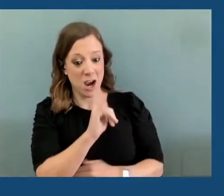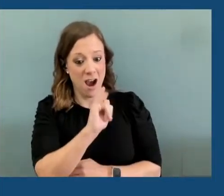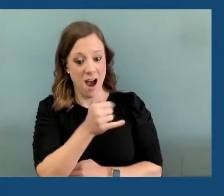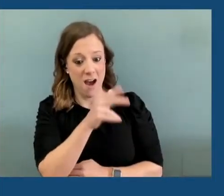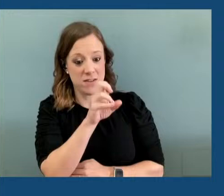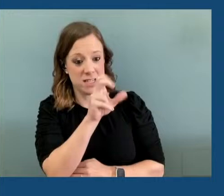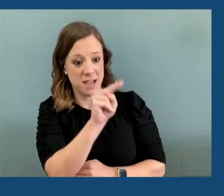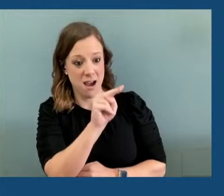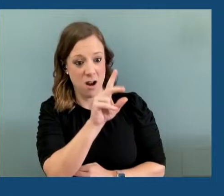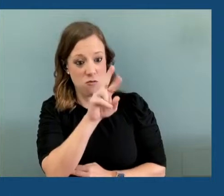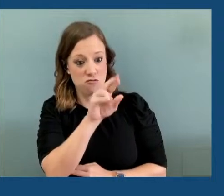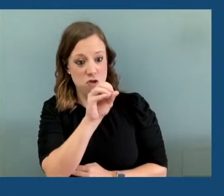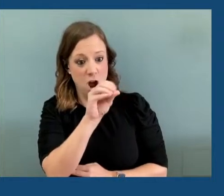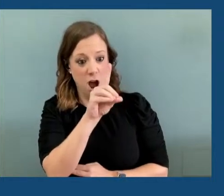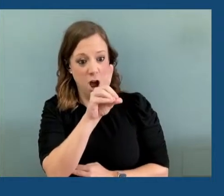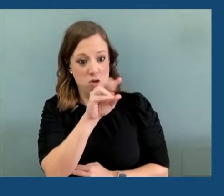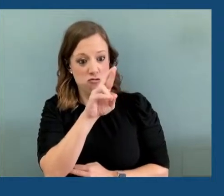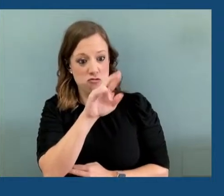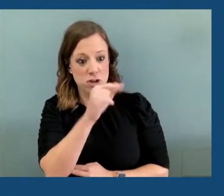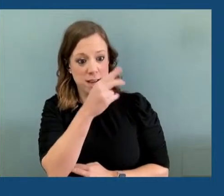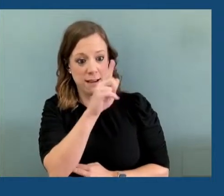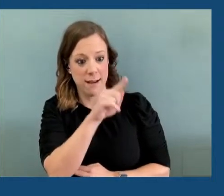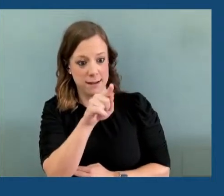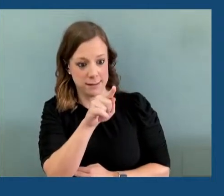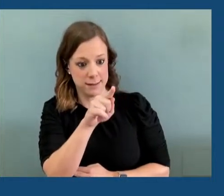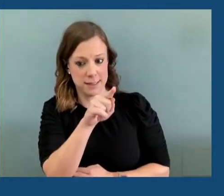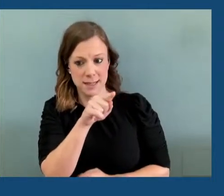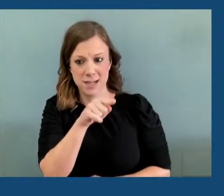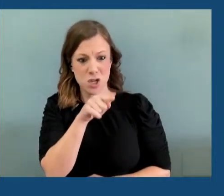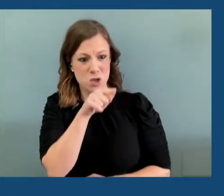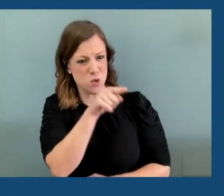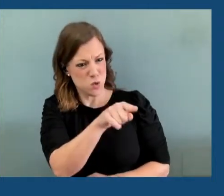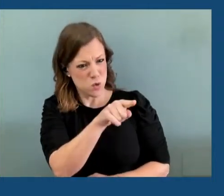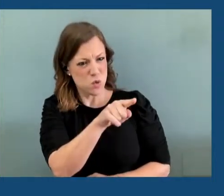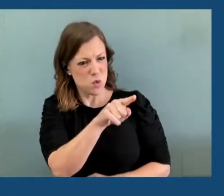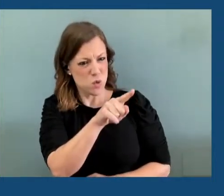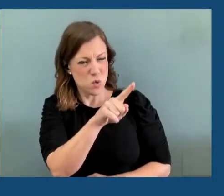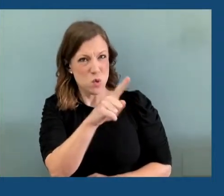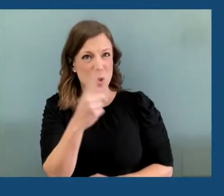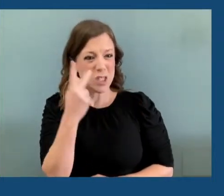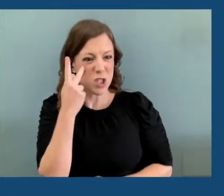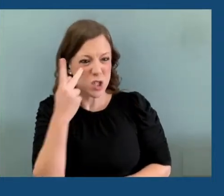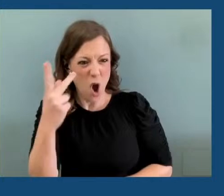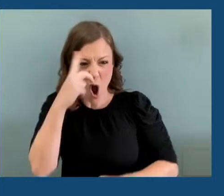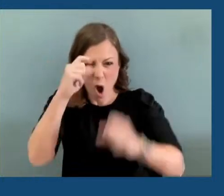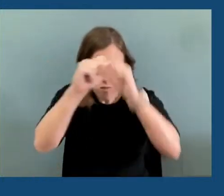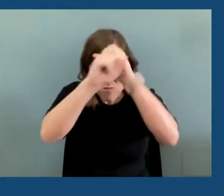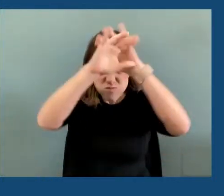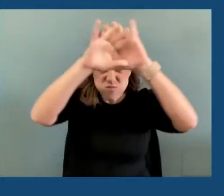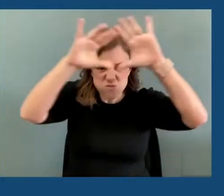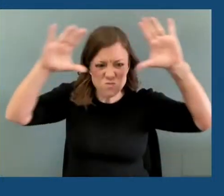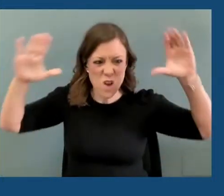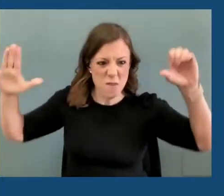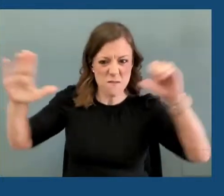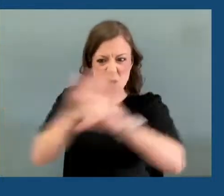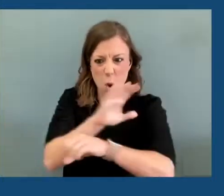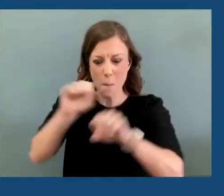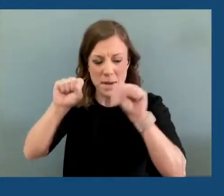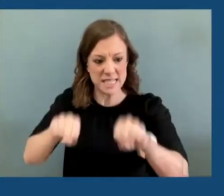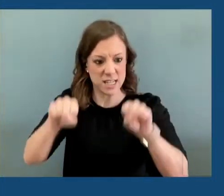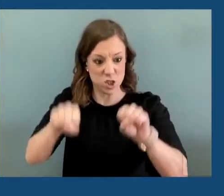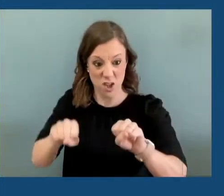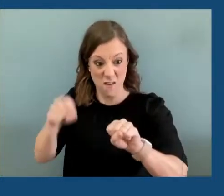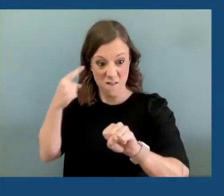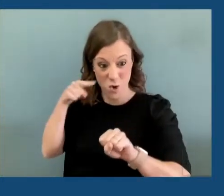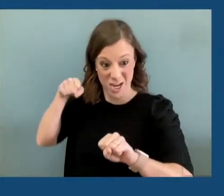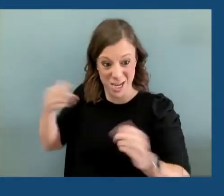reason. You realize the full potential of the assets you already have at this extraordinary institution and how